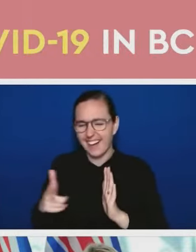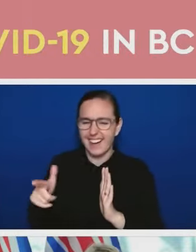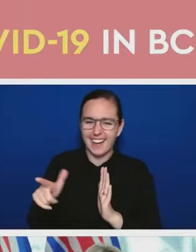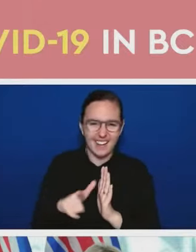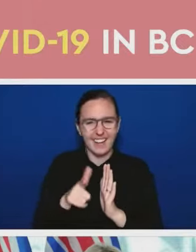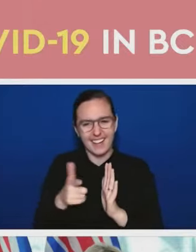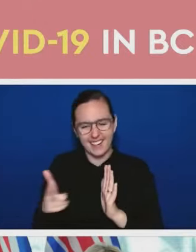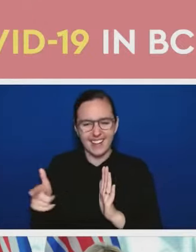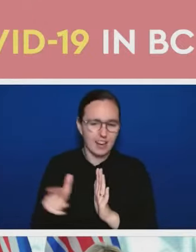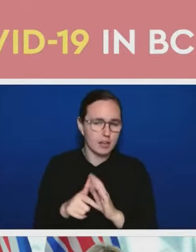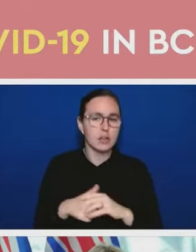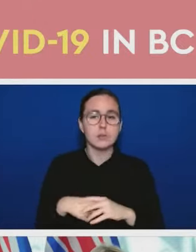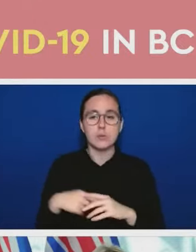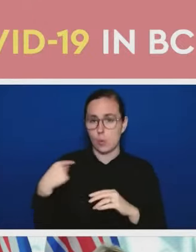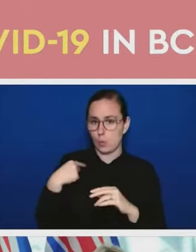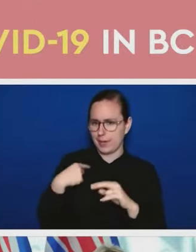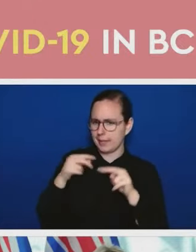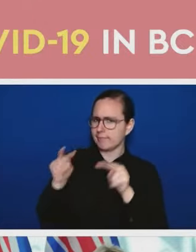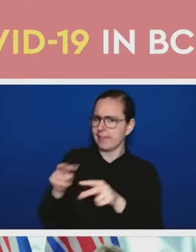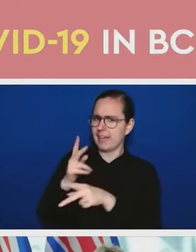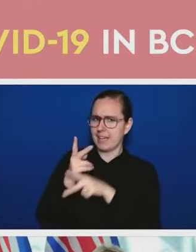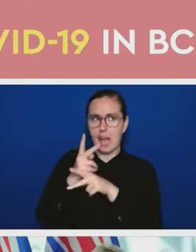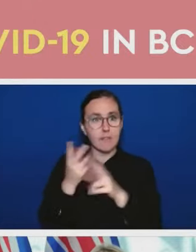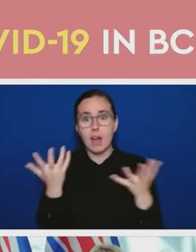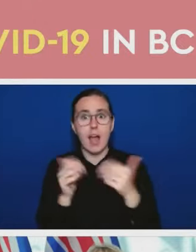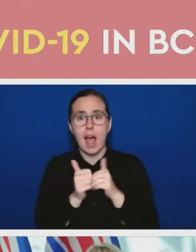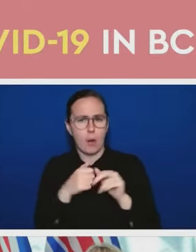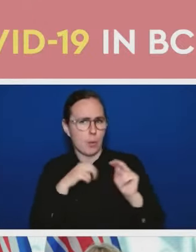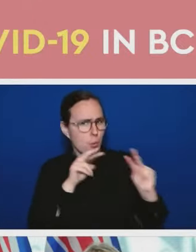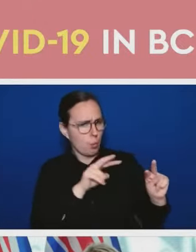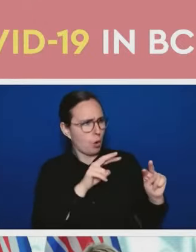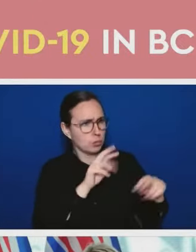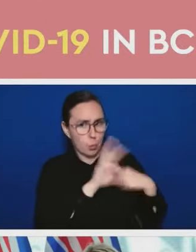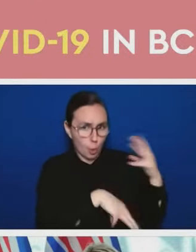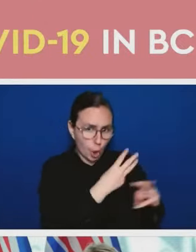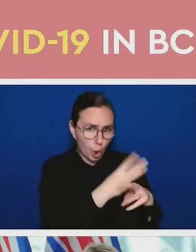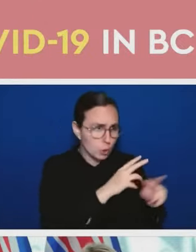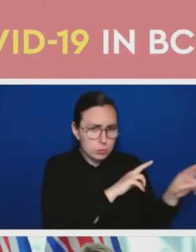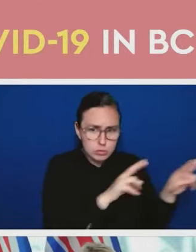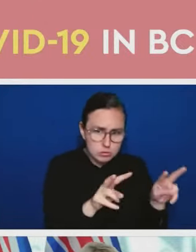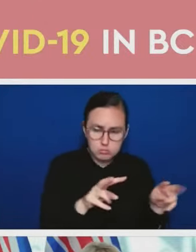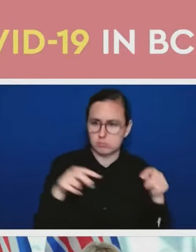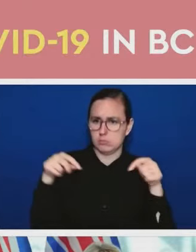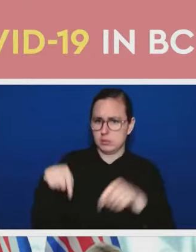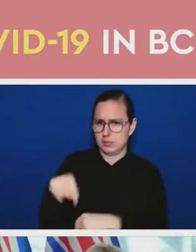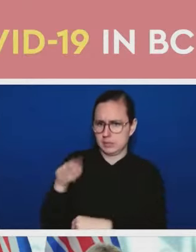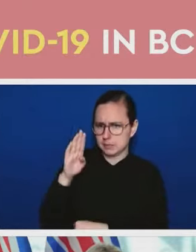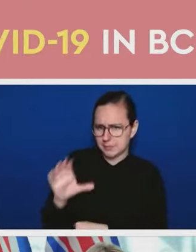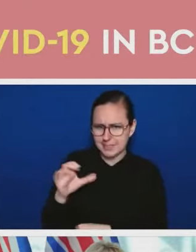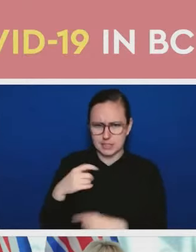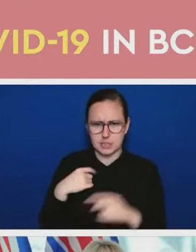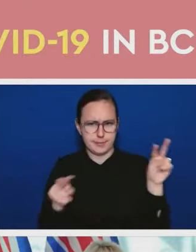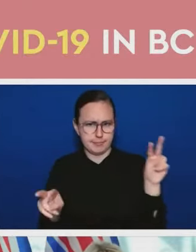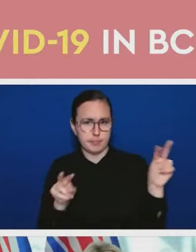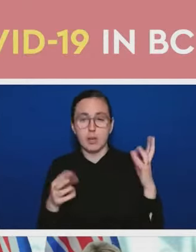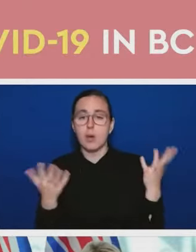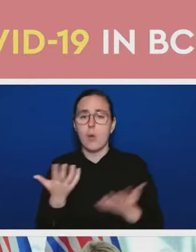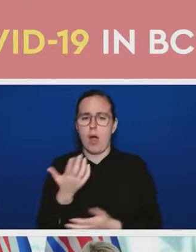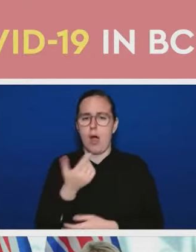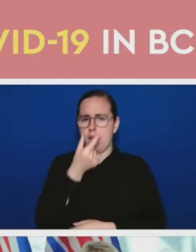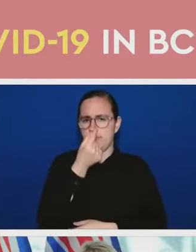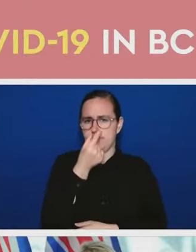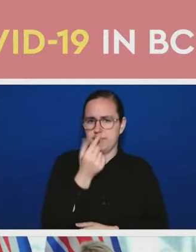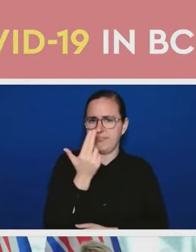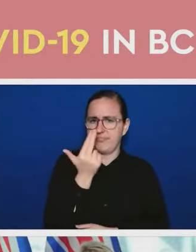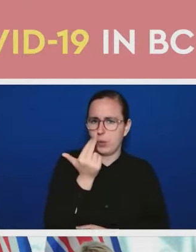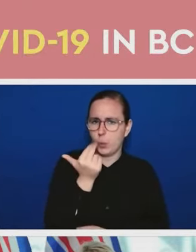really carefully around the globe and here in BC is influenza. We've had very little, almost no